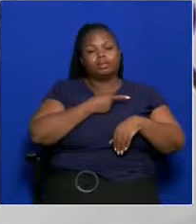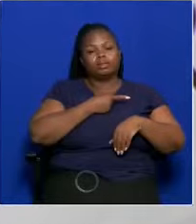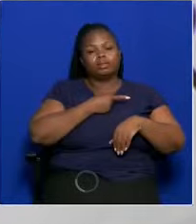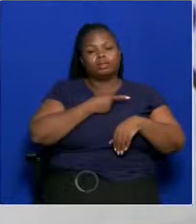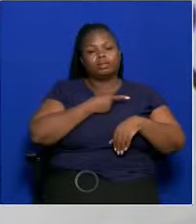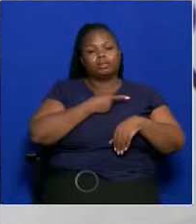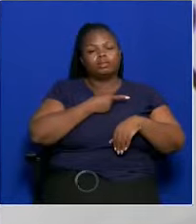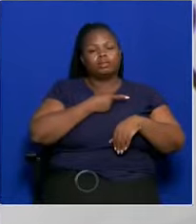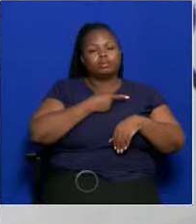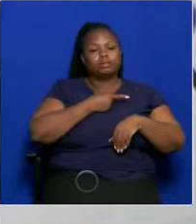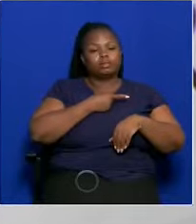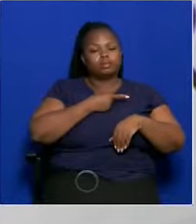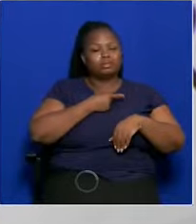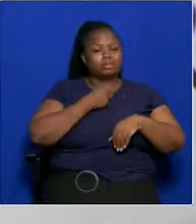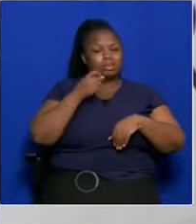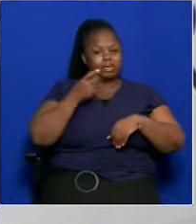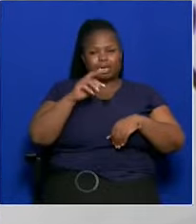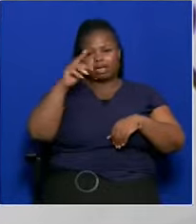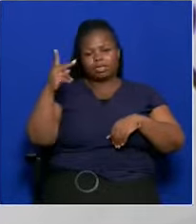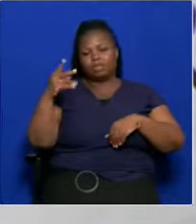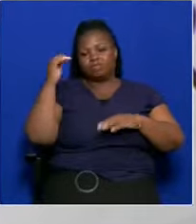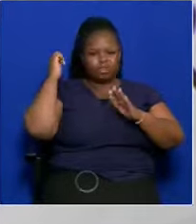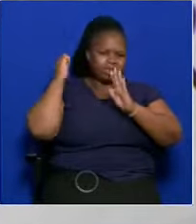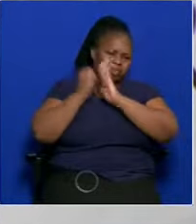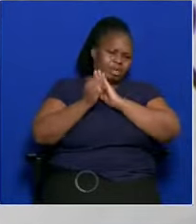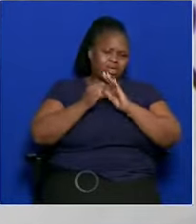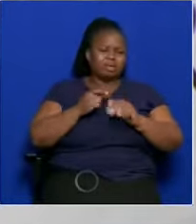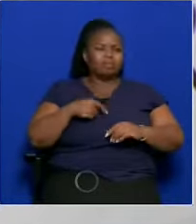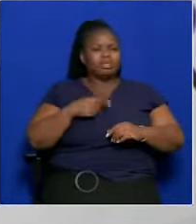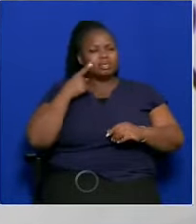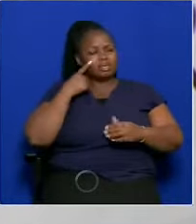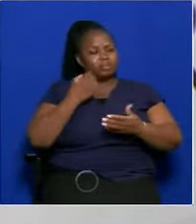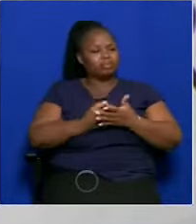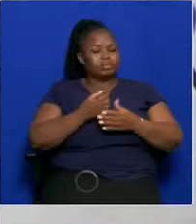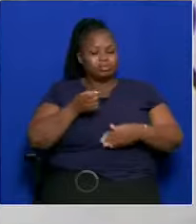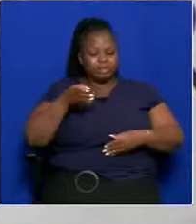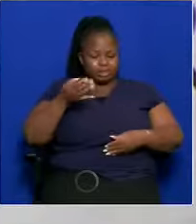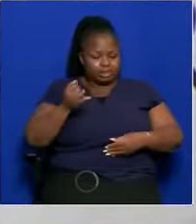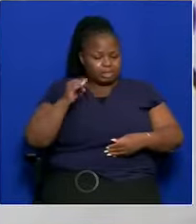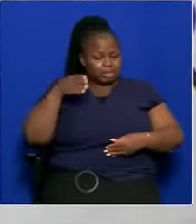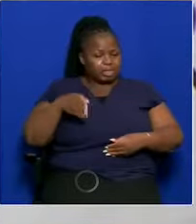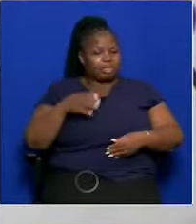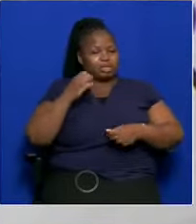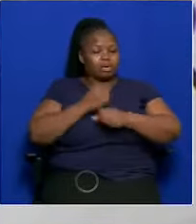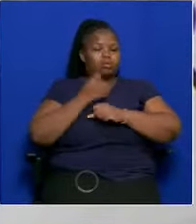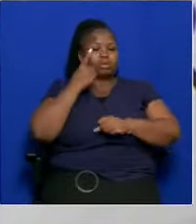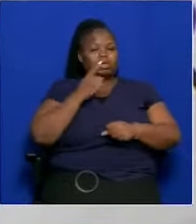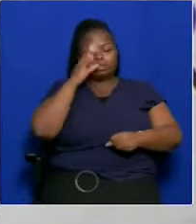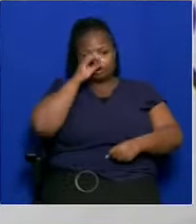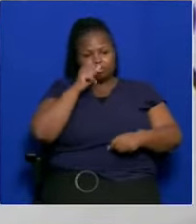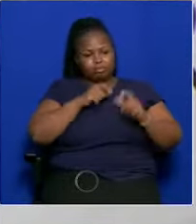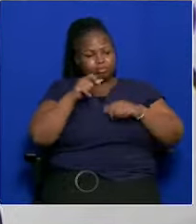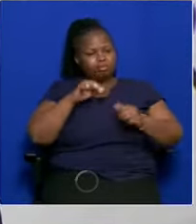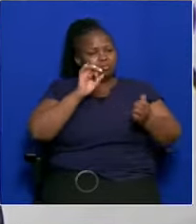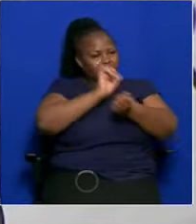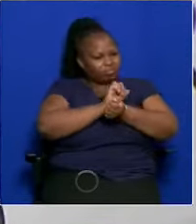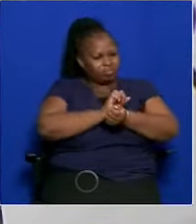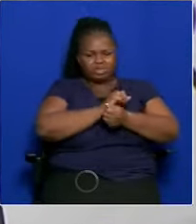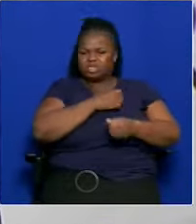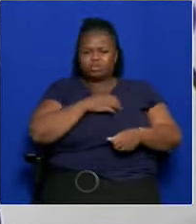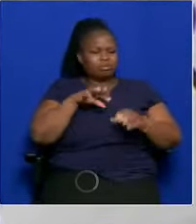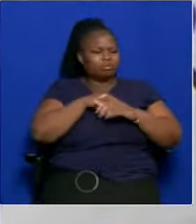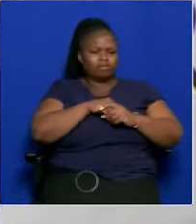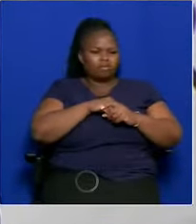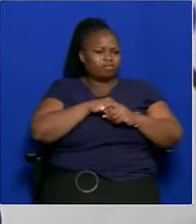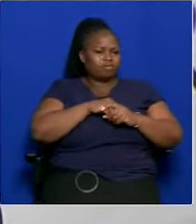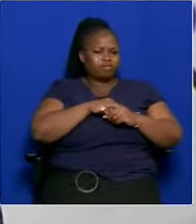the one of the murder, I even testified, I was still in Gauteng. Suspects were arrested and he was not part of those or linked in